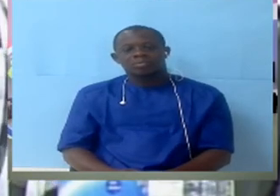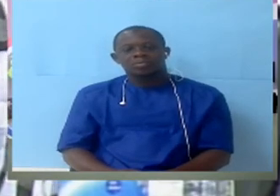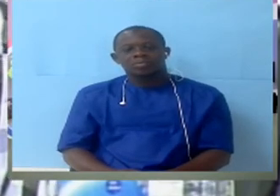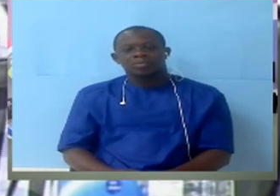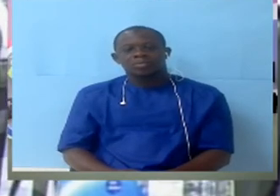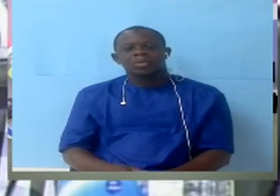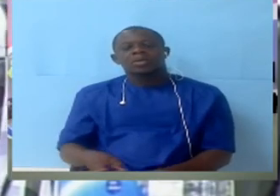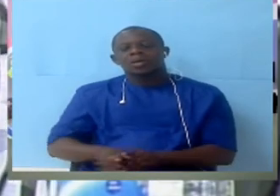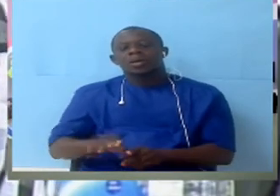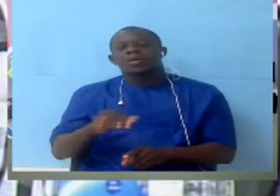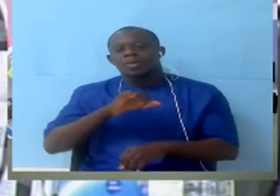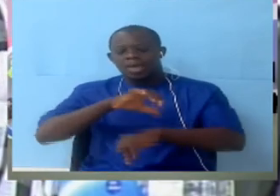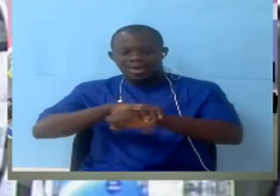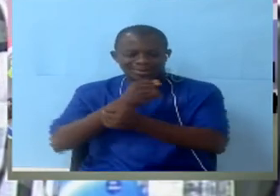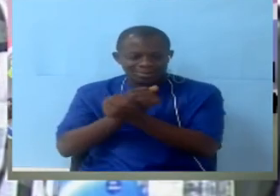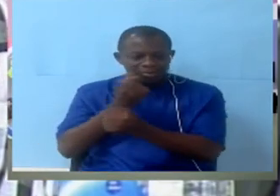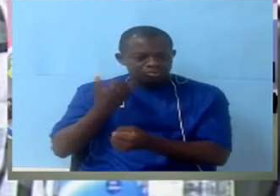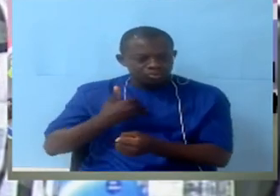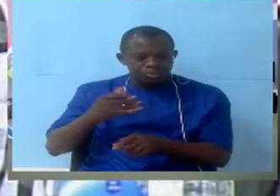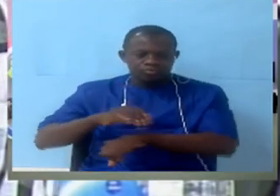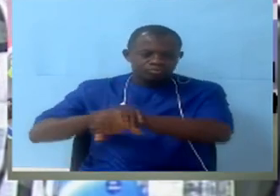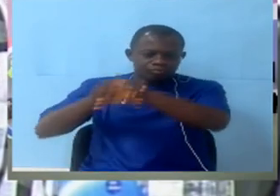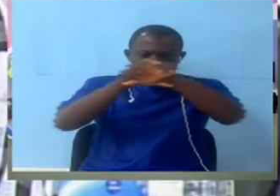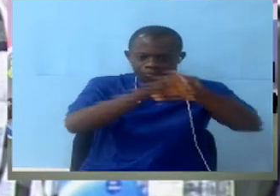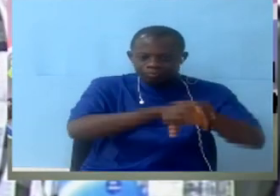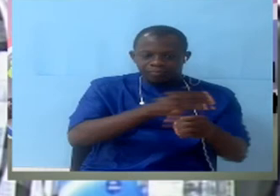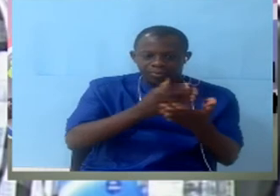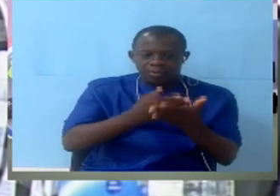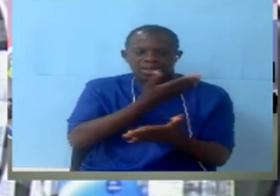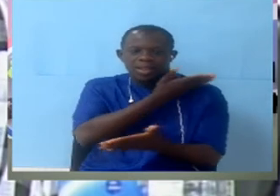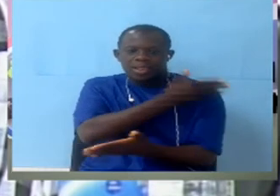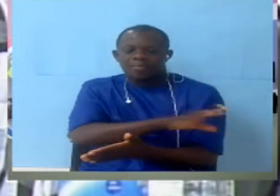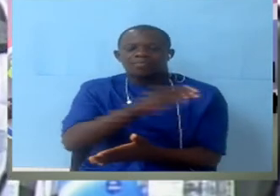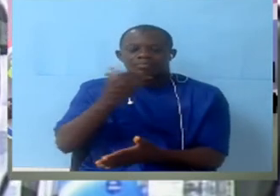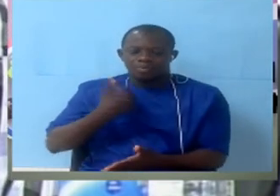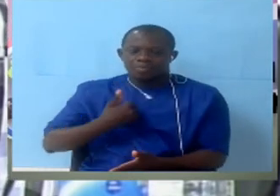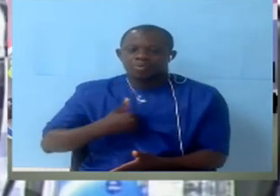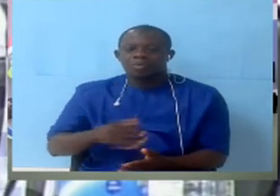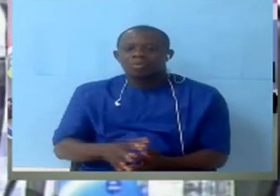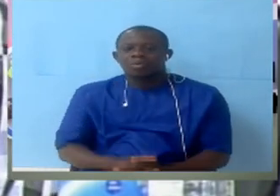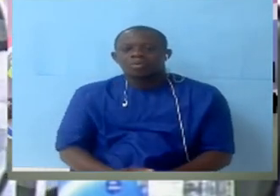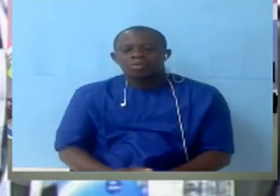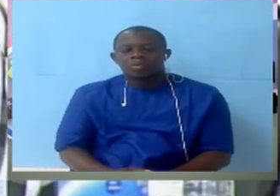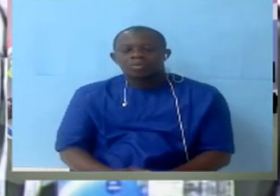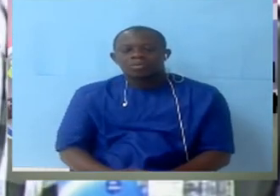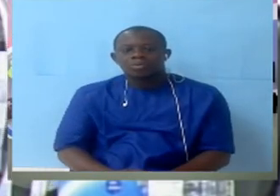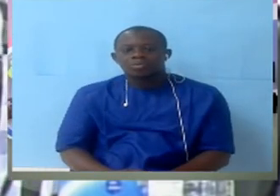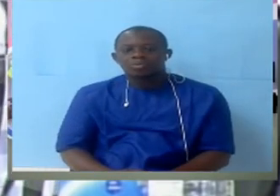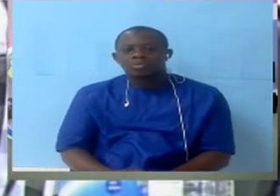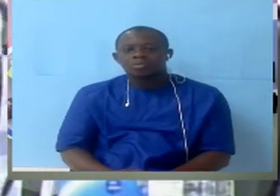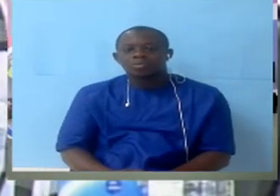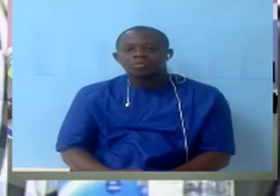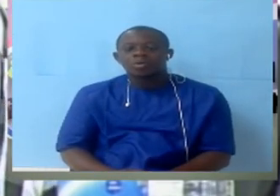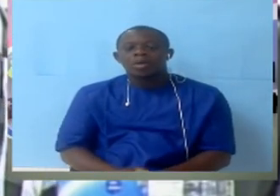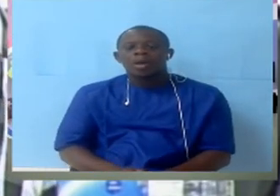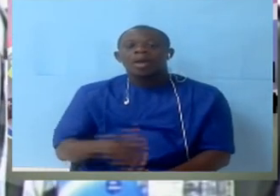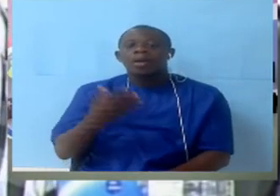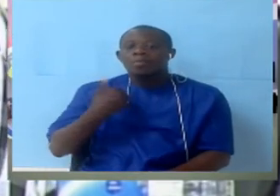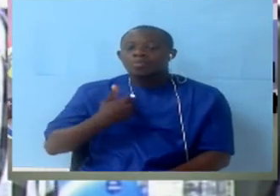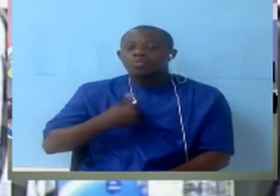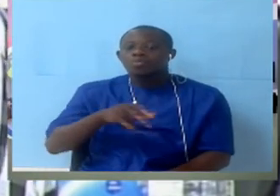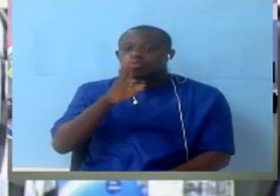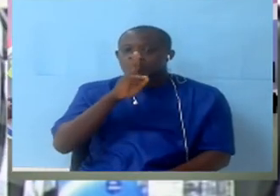bula. Well, they arrest people, bring them there, and the they country. Are released. People who